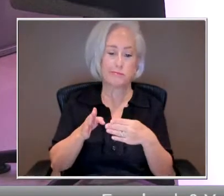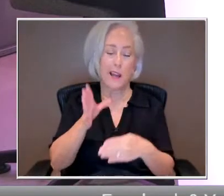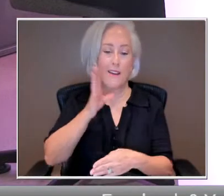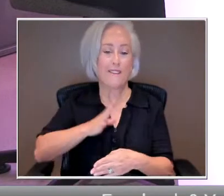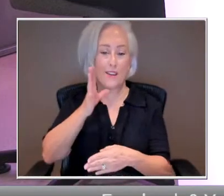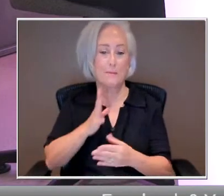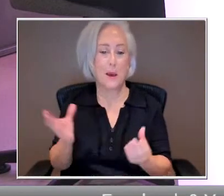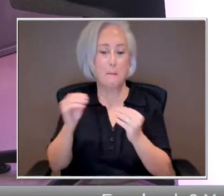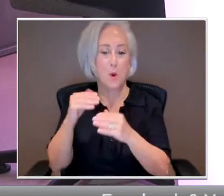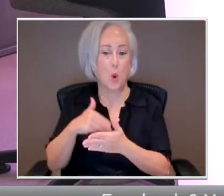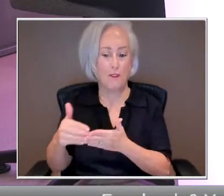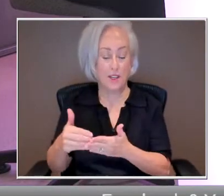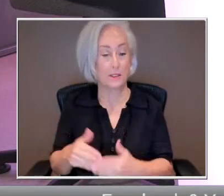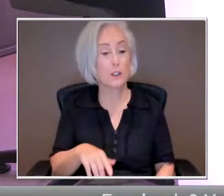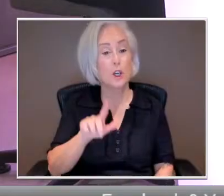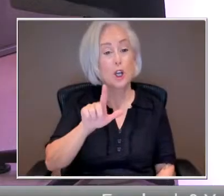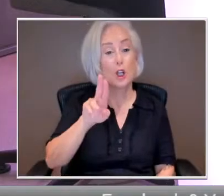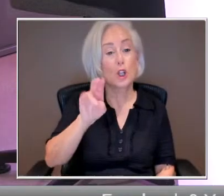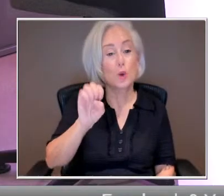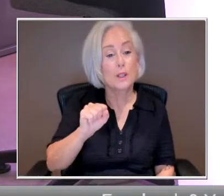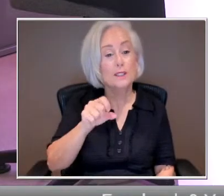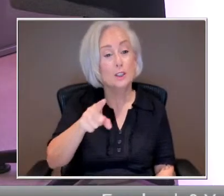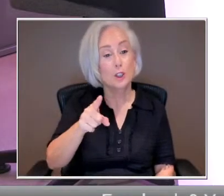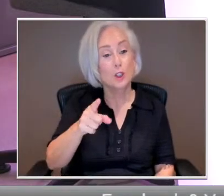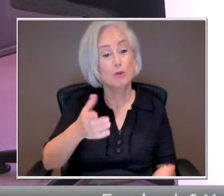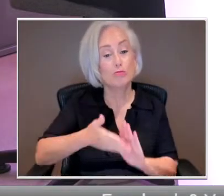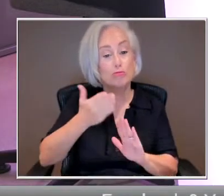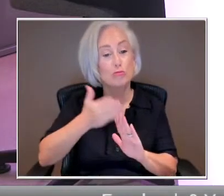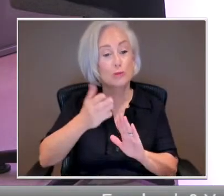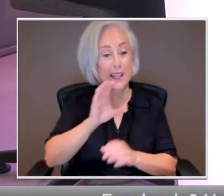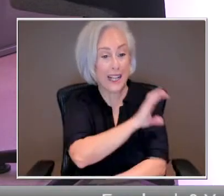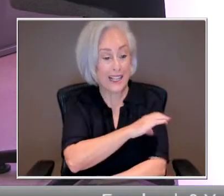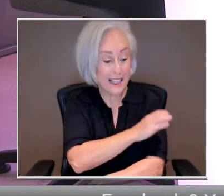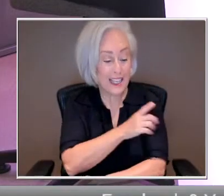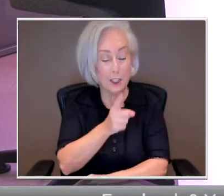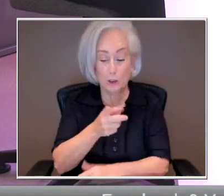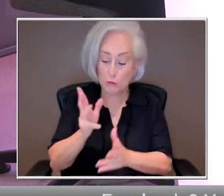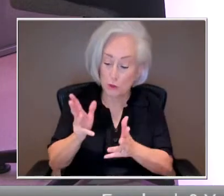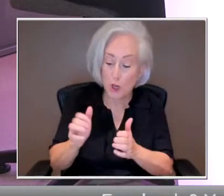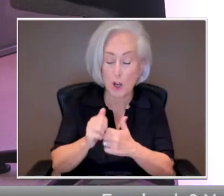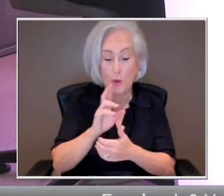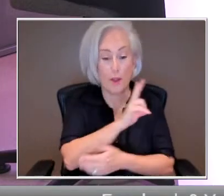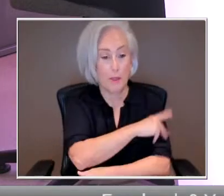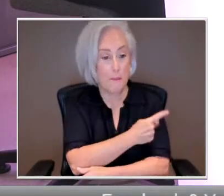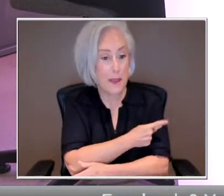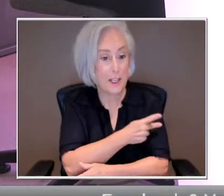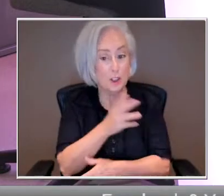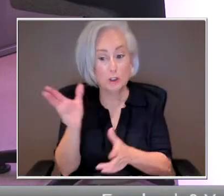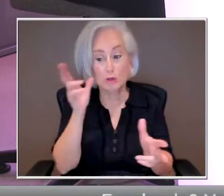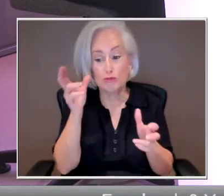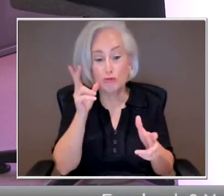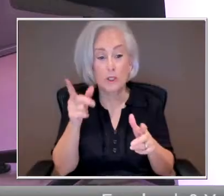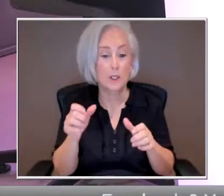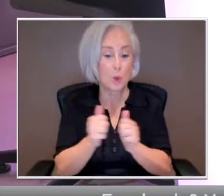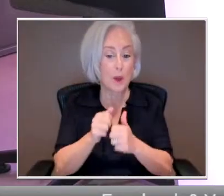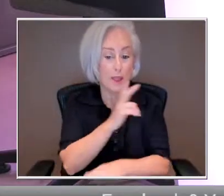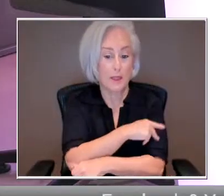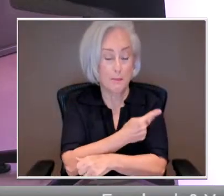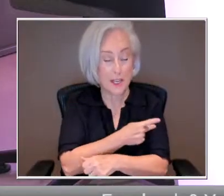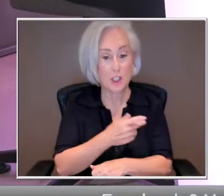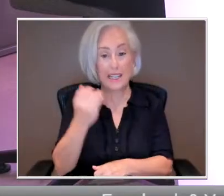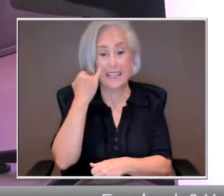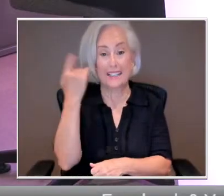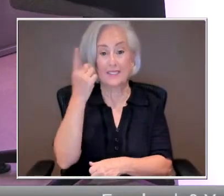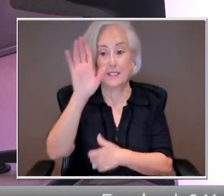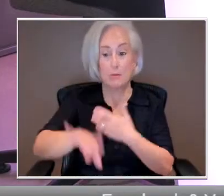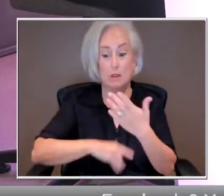help run the clinic. You manage everything in there. You talk to the patients often. You're the first one that hears from the patients. So when someone calls the